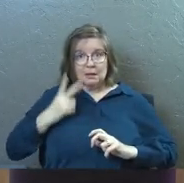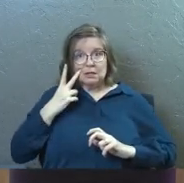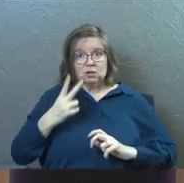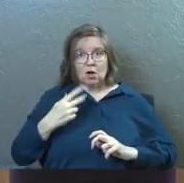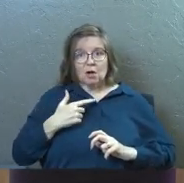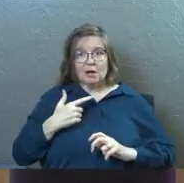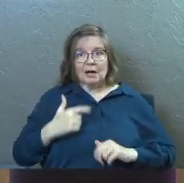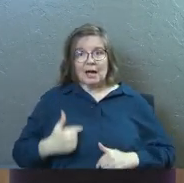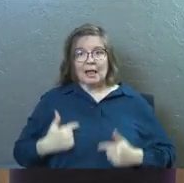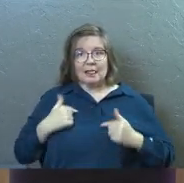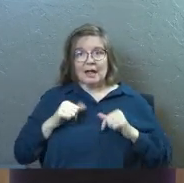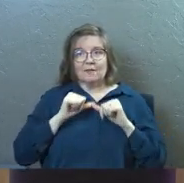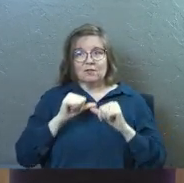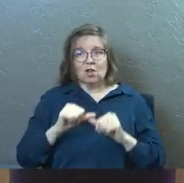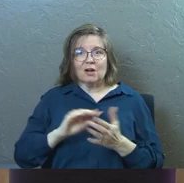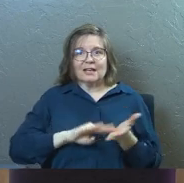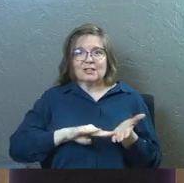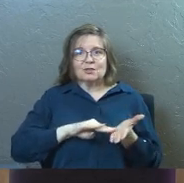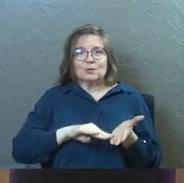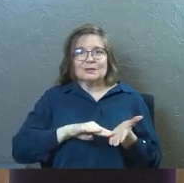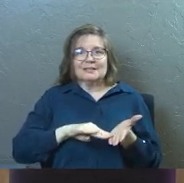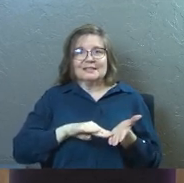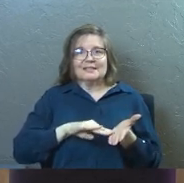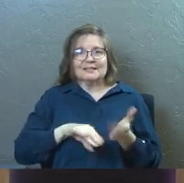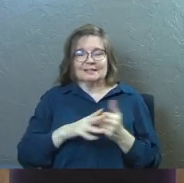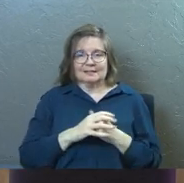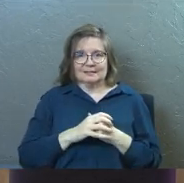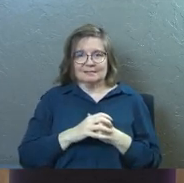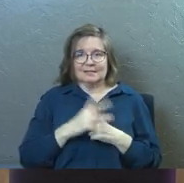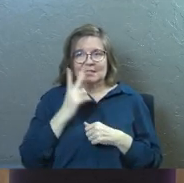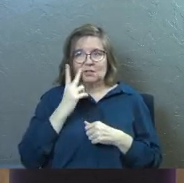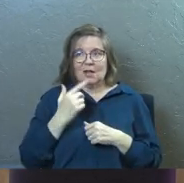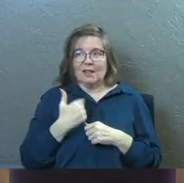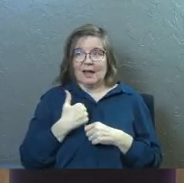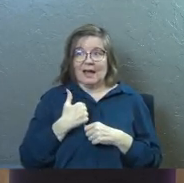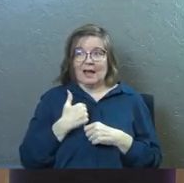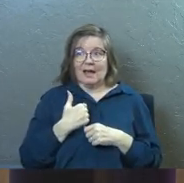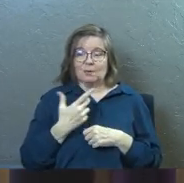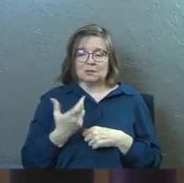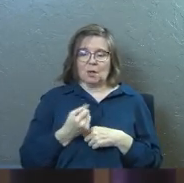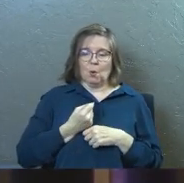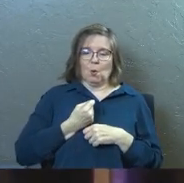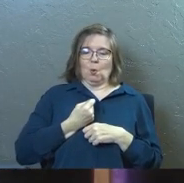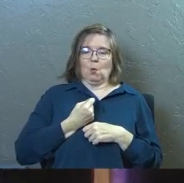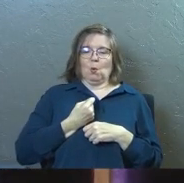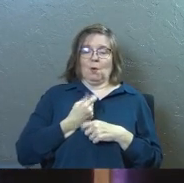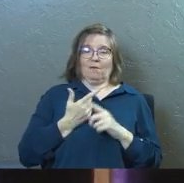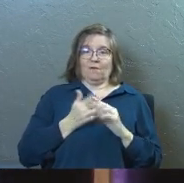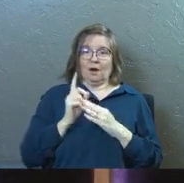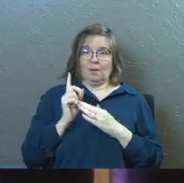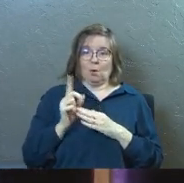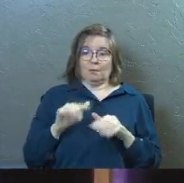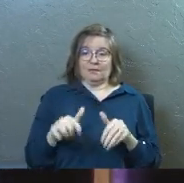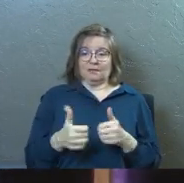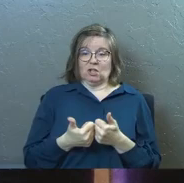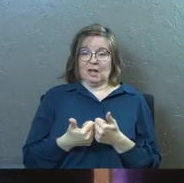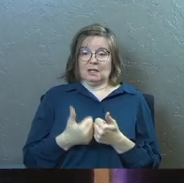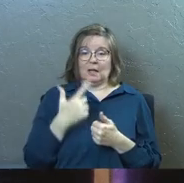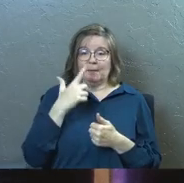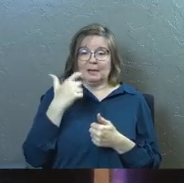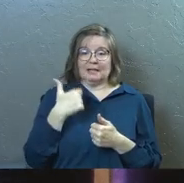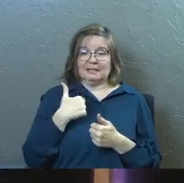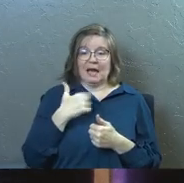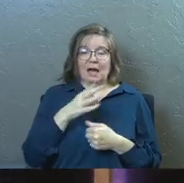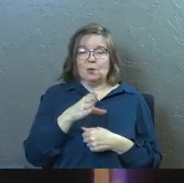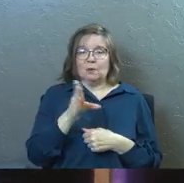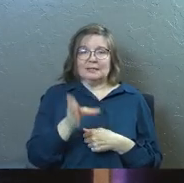he saw a lifelong excuse. He saw that I was going to hold back from moments of challenge because